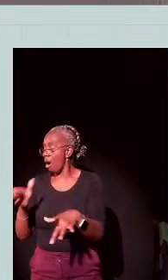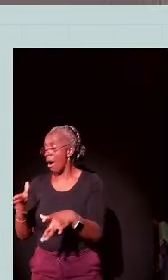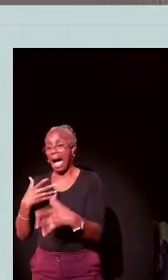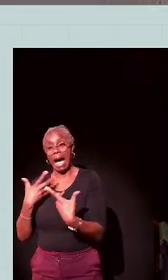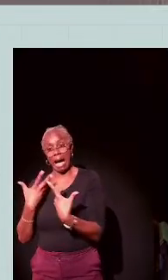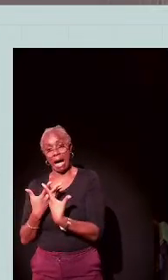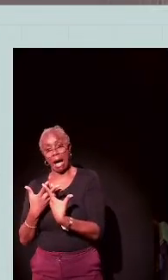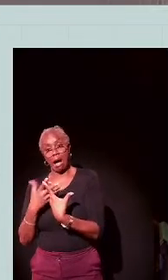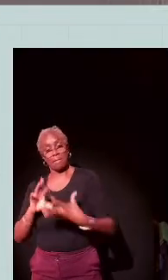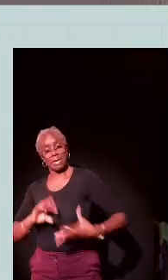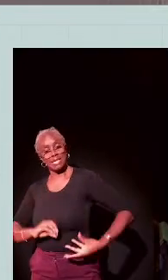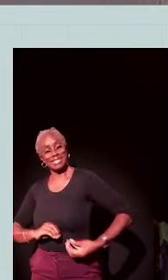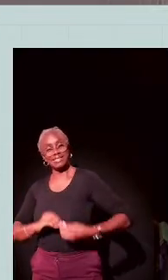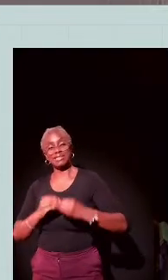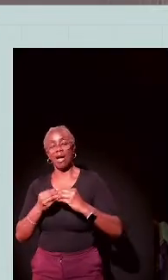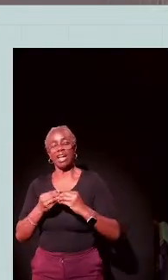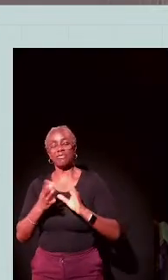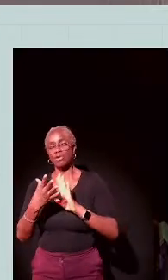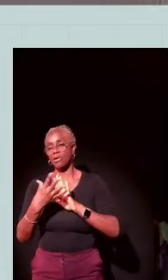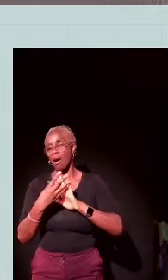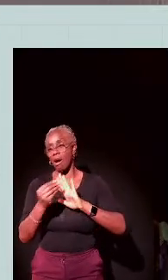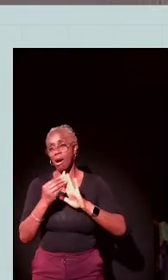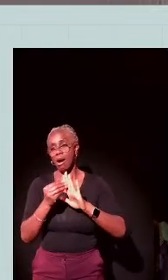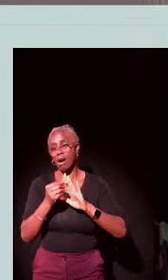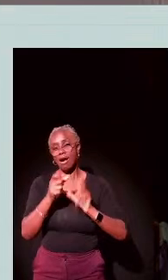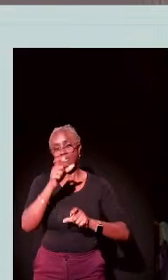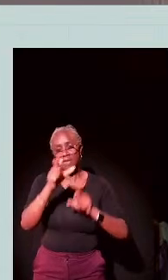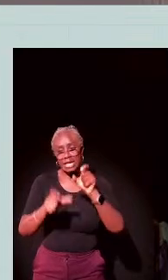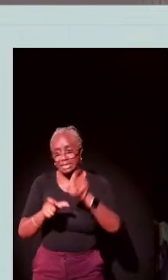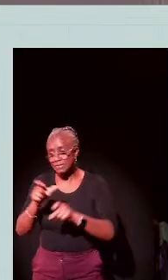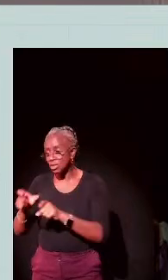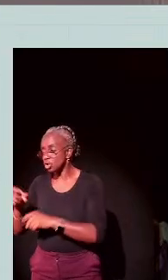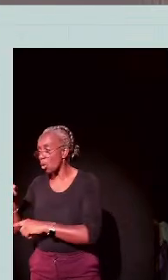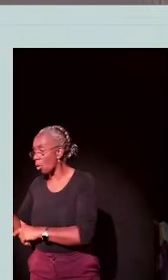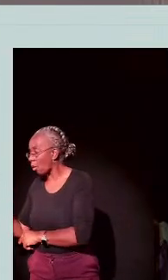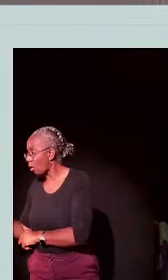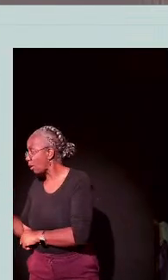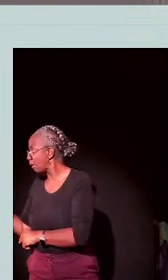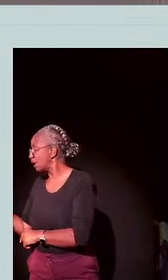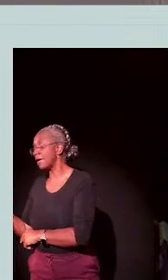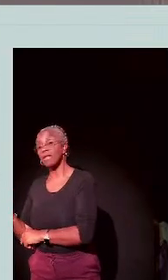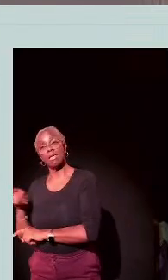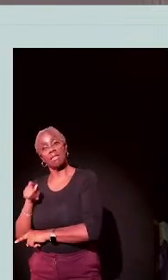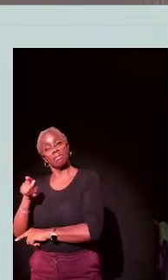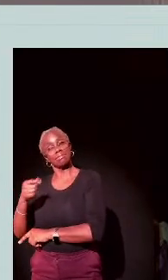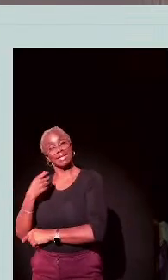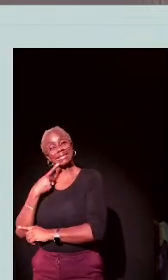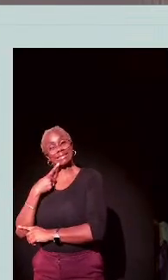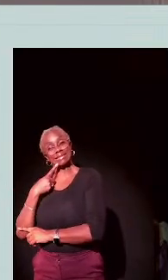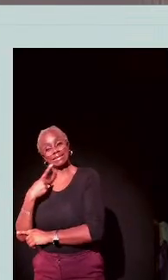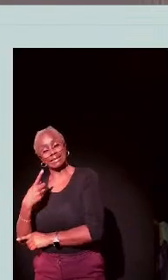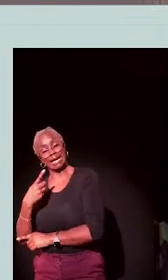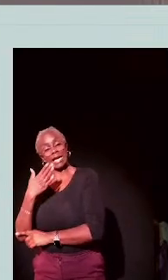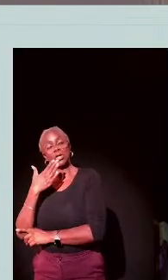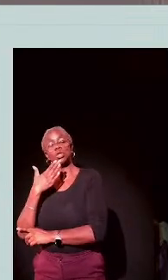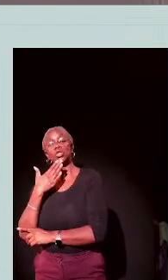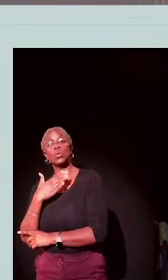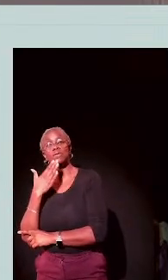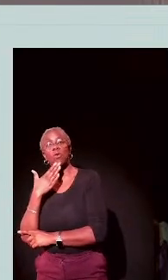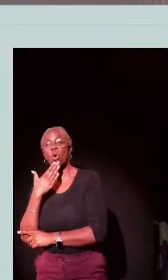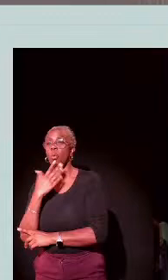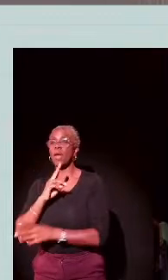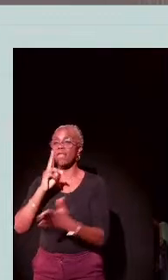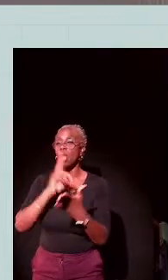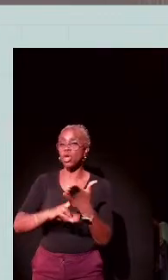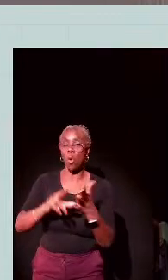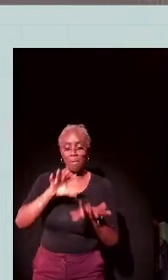in. For instance, the individual with tremors found it really useful because with a regular keyboard,